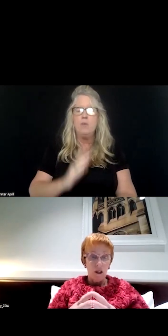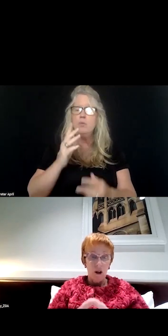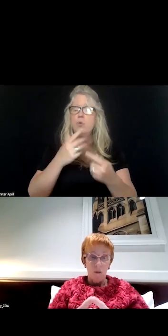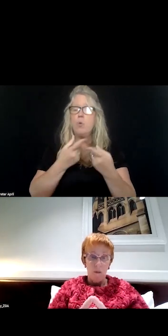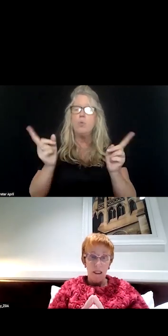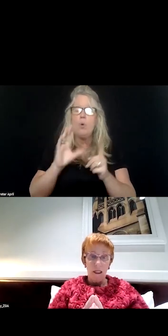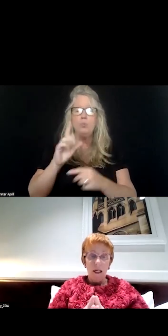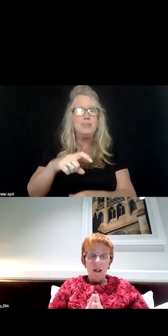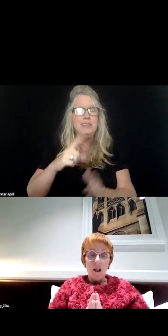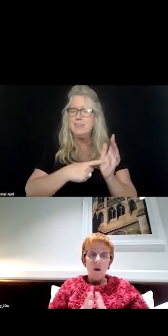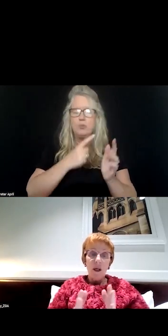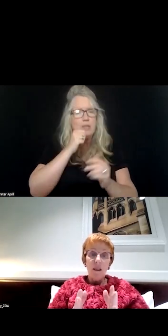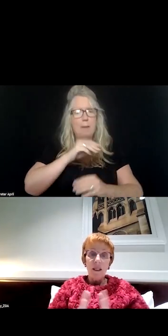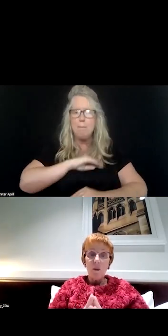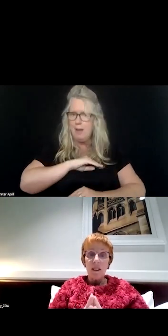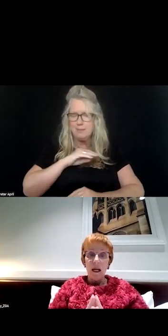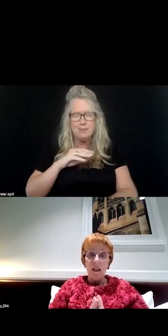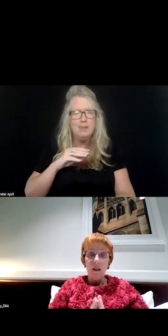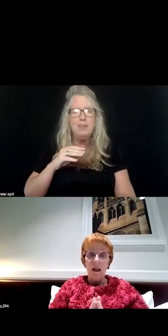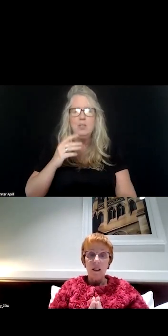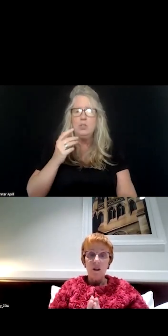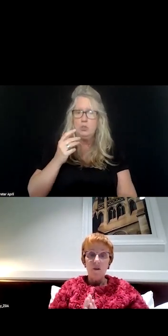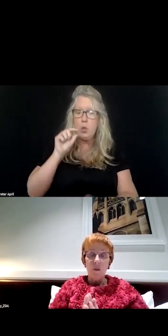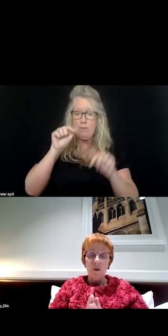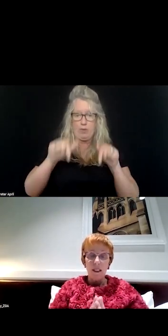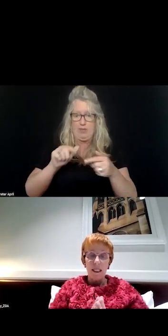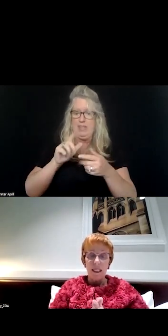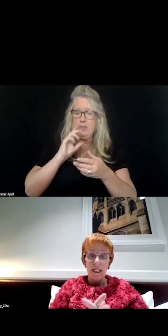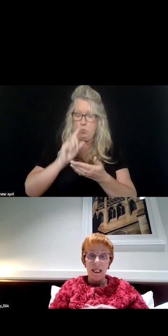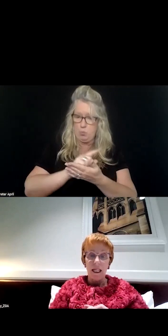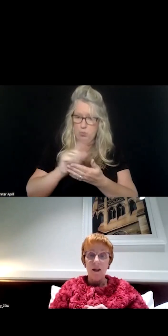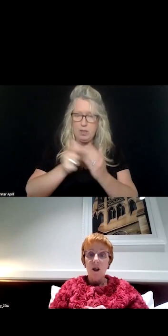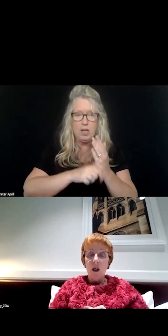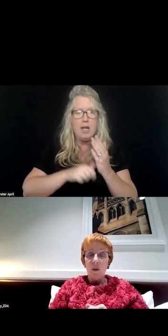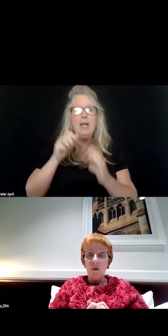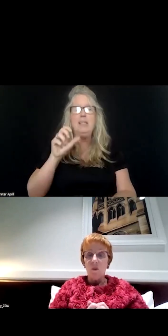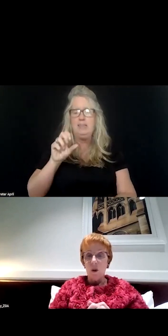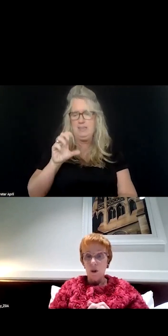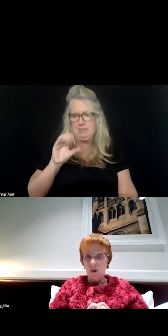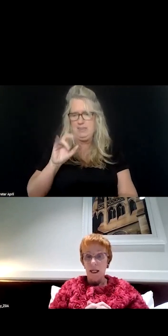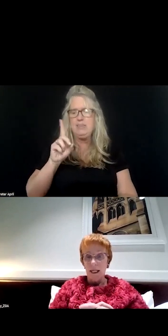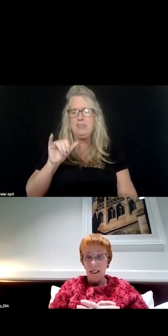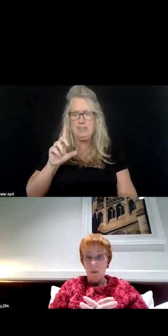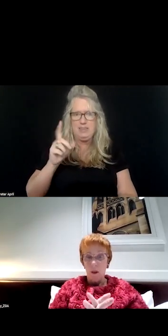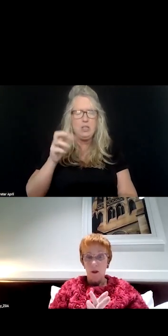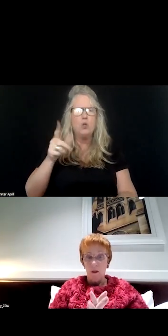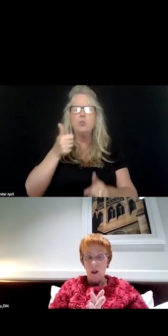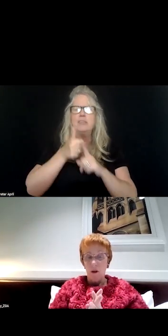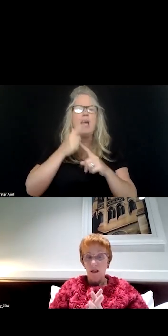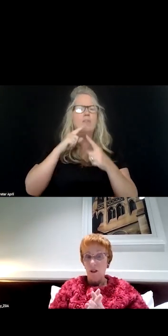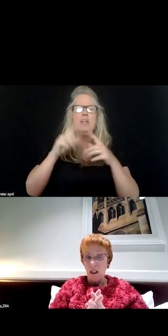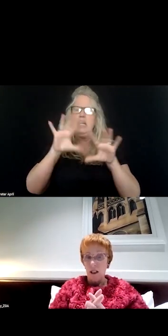needs are not met. So in this week's article, I interviewed Professor Sydney Decker, who is a world-renowned expert